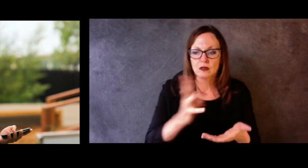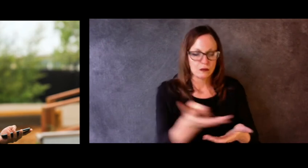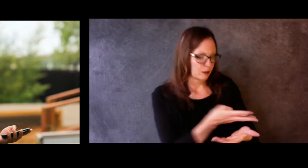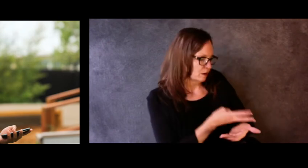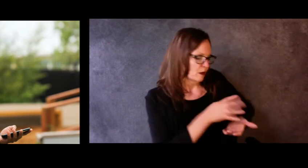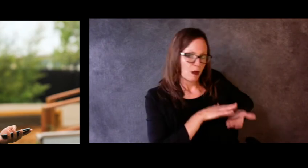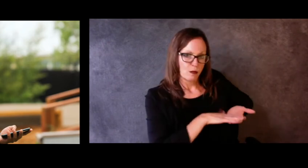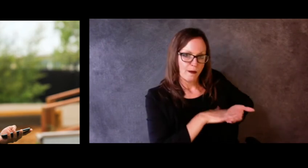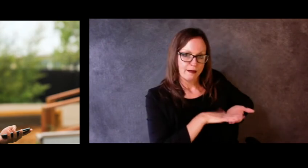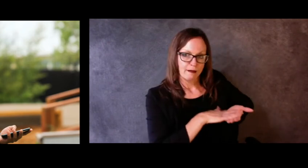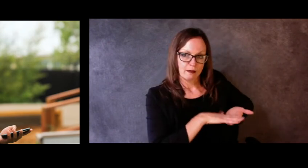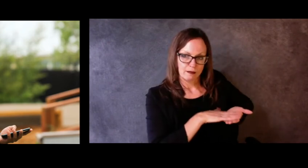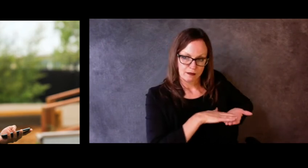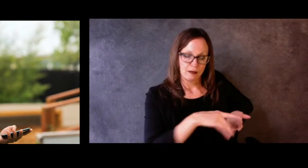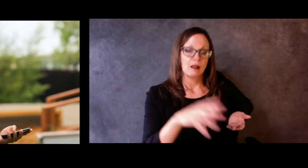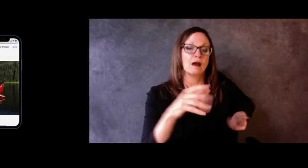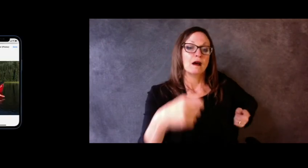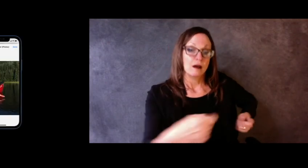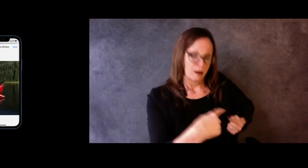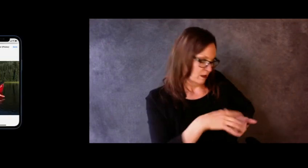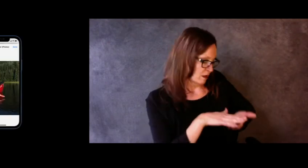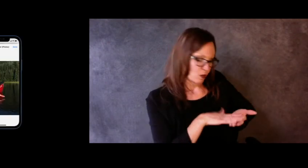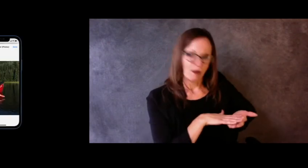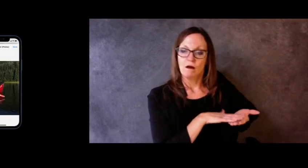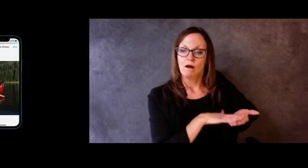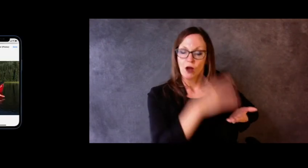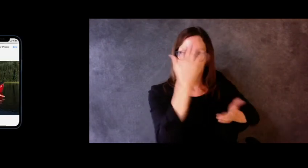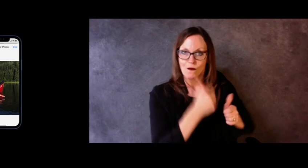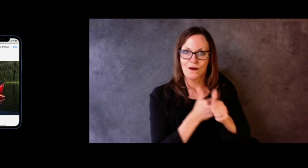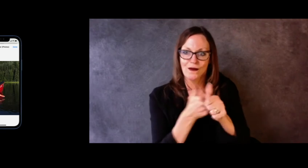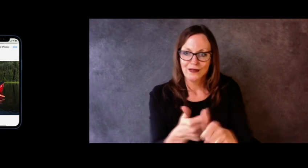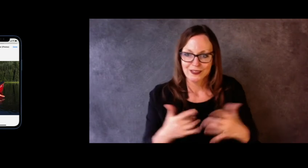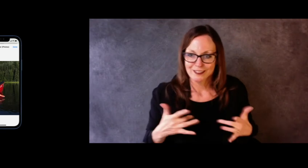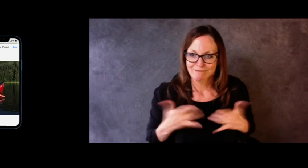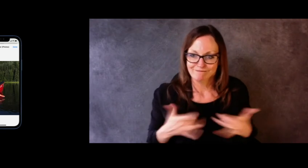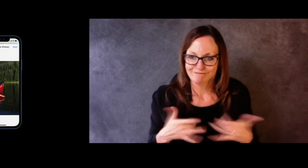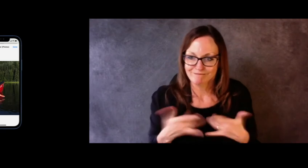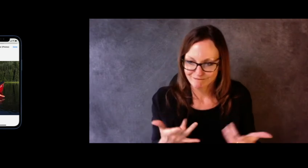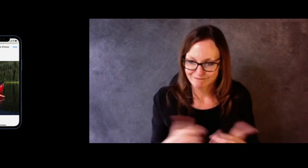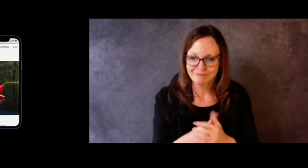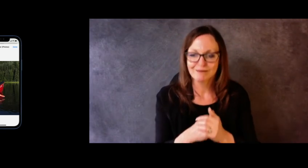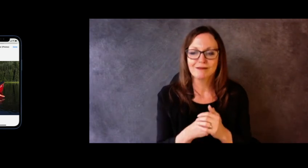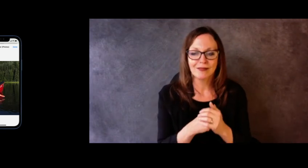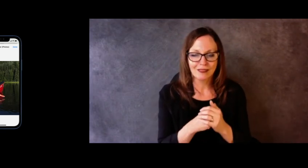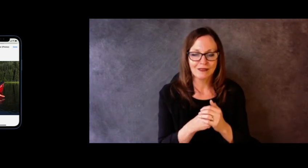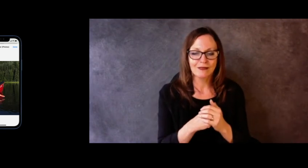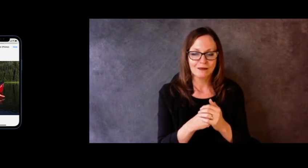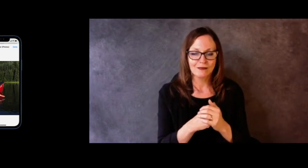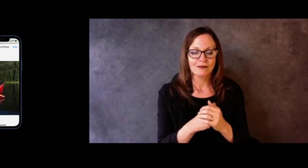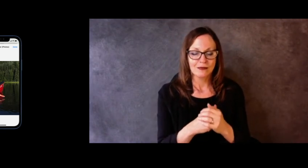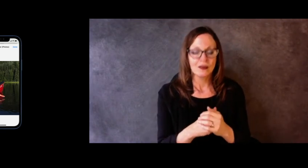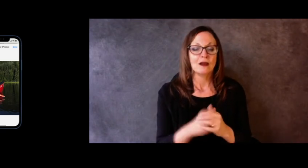displays that VoiceOver supports. Within VoiceOver, there's a feature called VoiceOver Recognition that uses machine learning